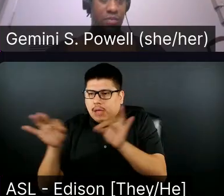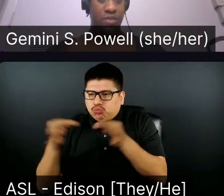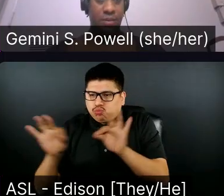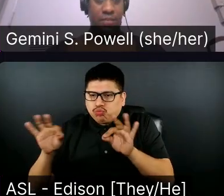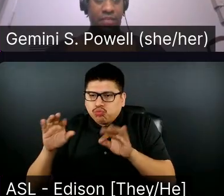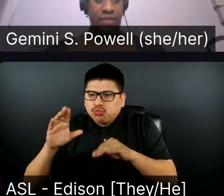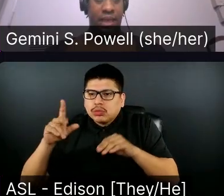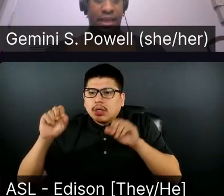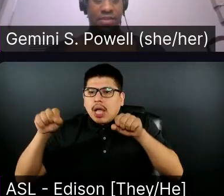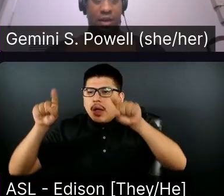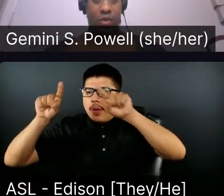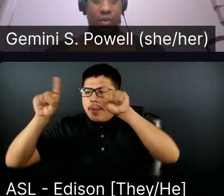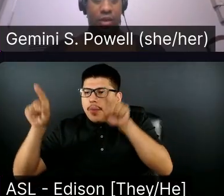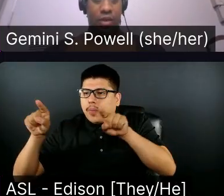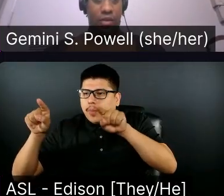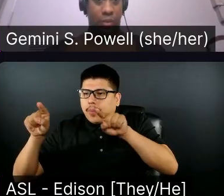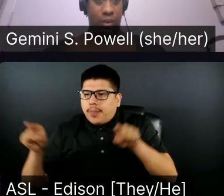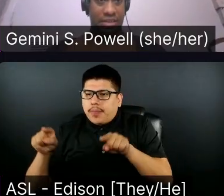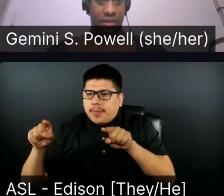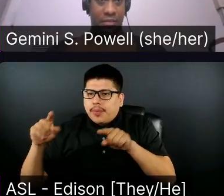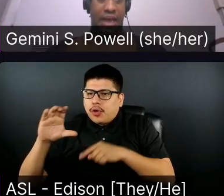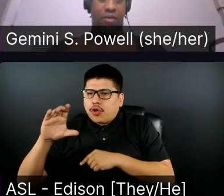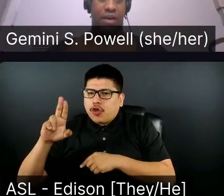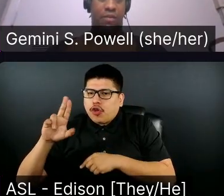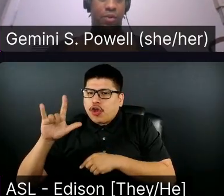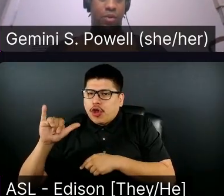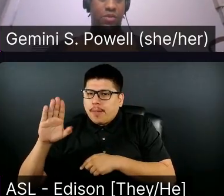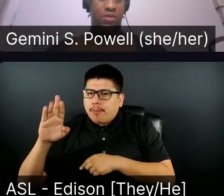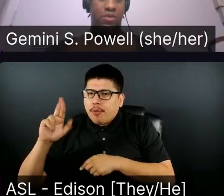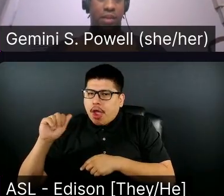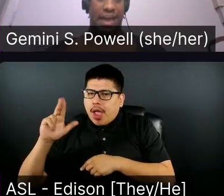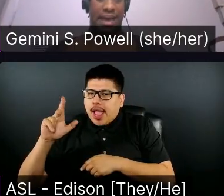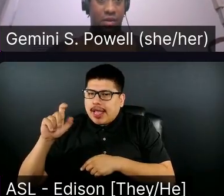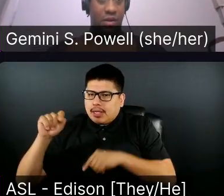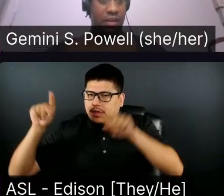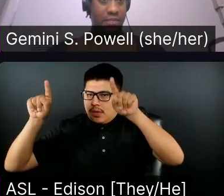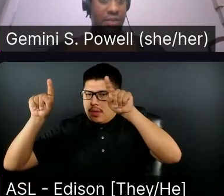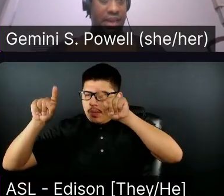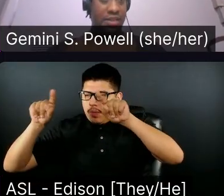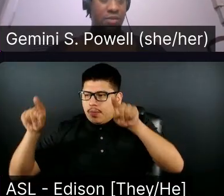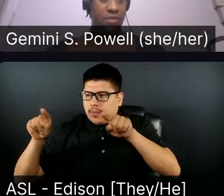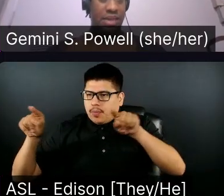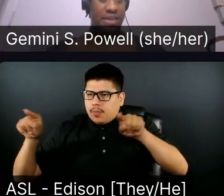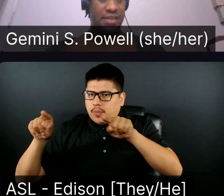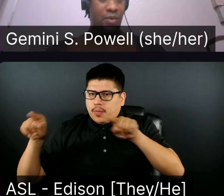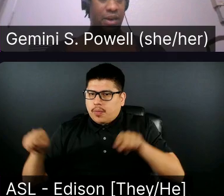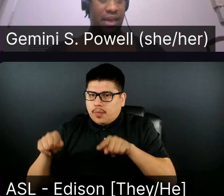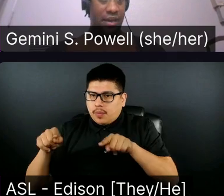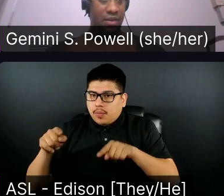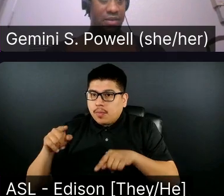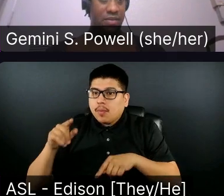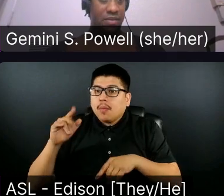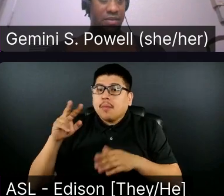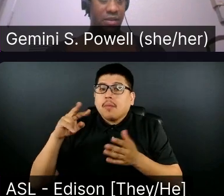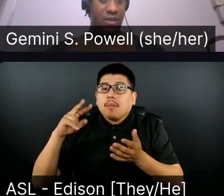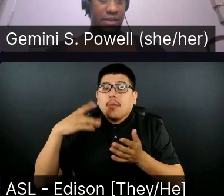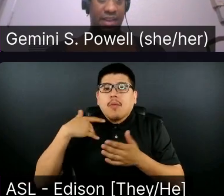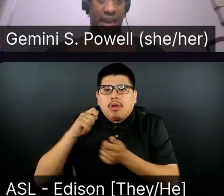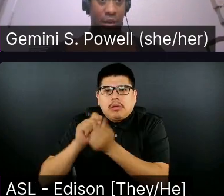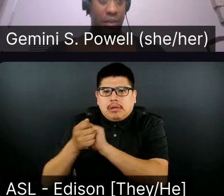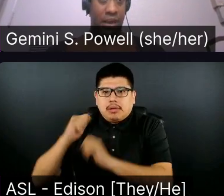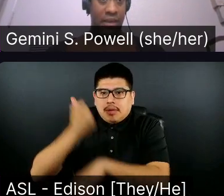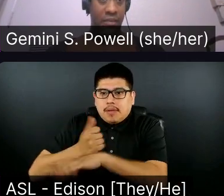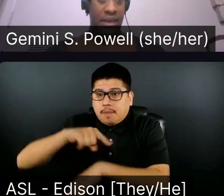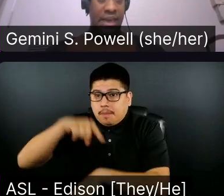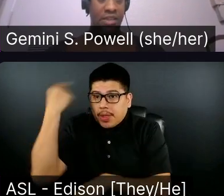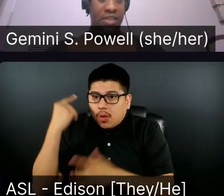define terms. And so the reason the background, of course, was black on that page was because I went ahead and took the